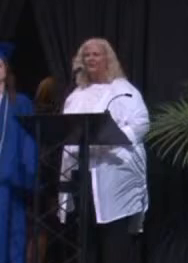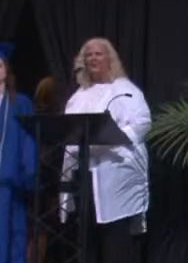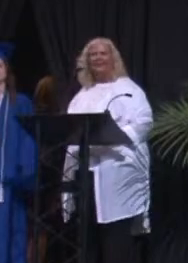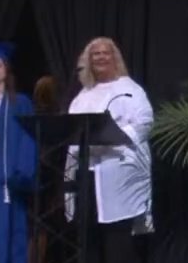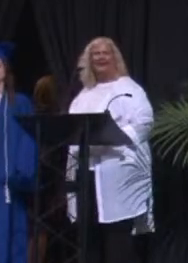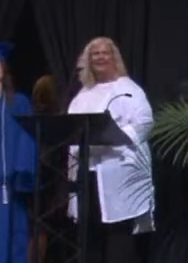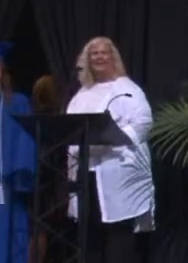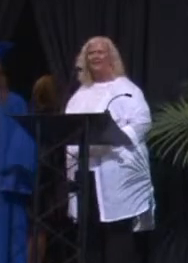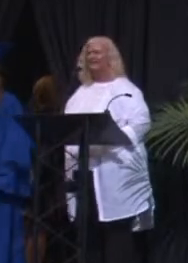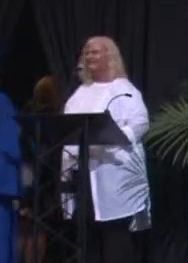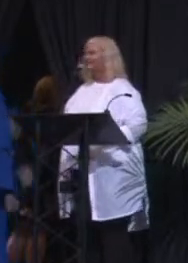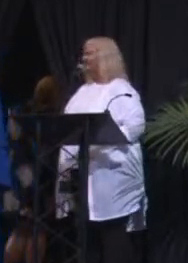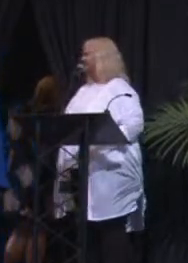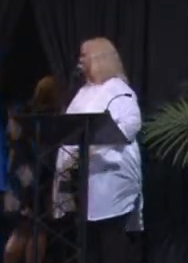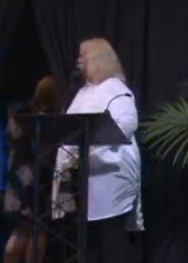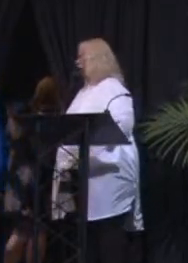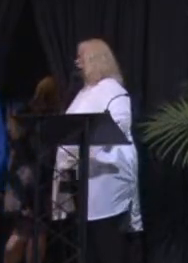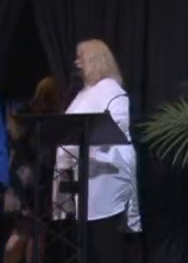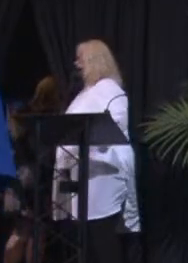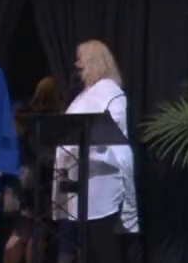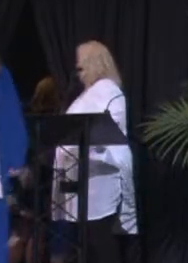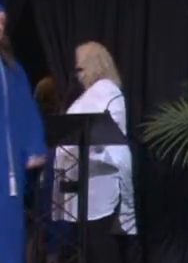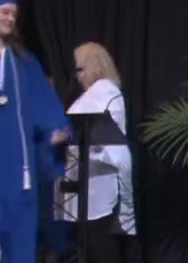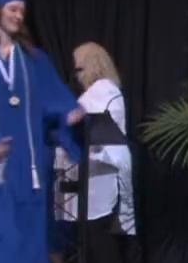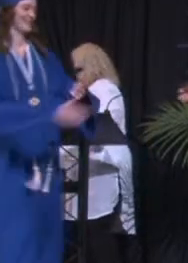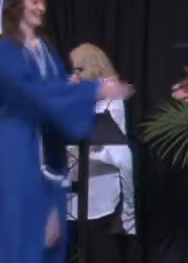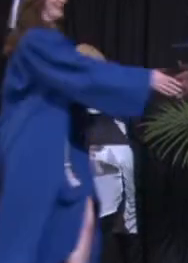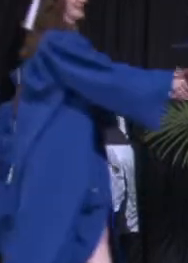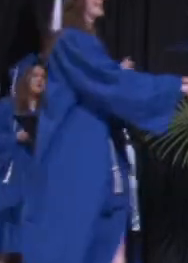Kaylee Joy Thacker.